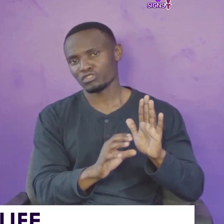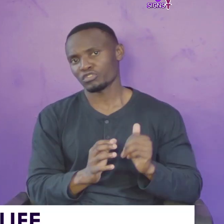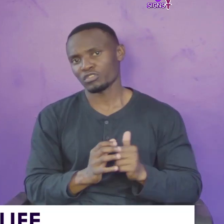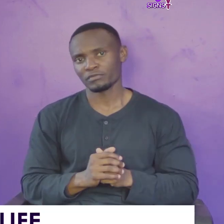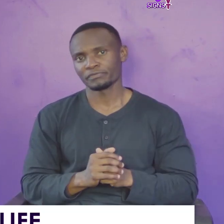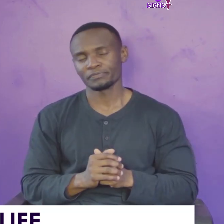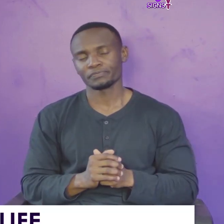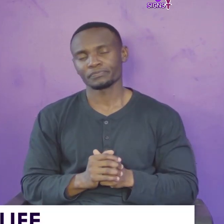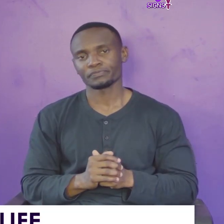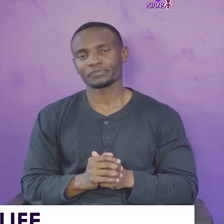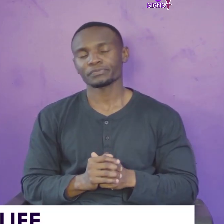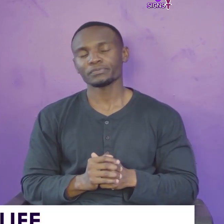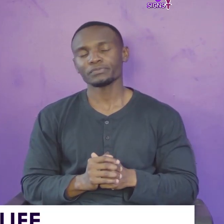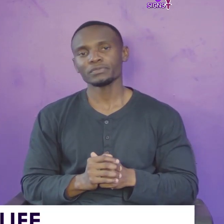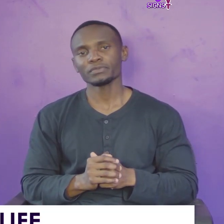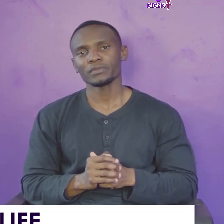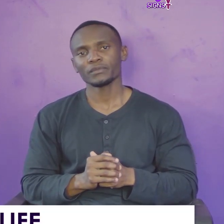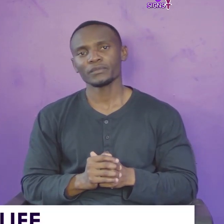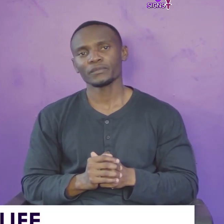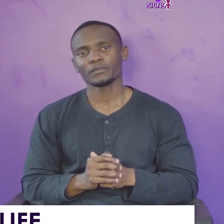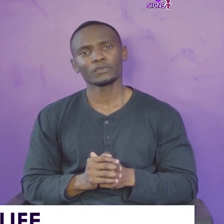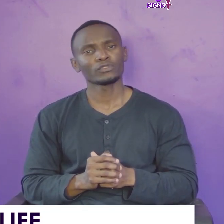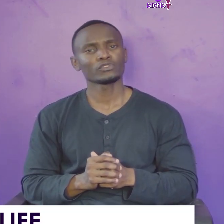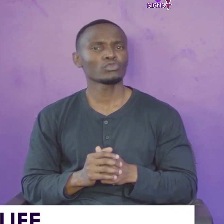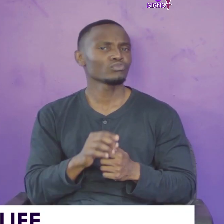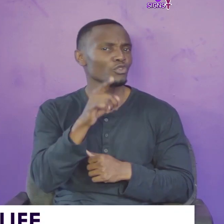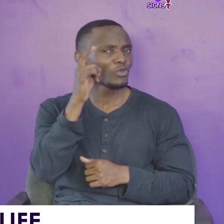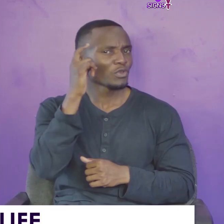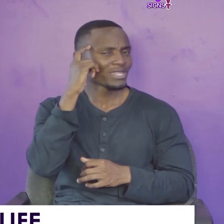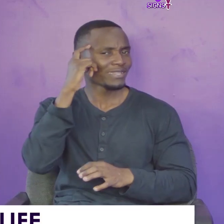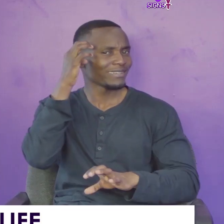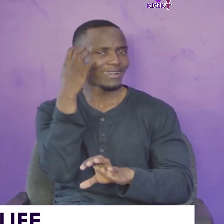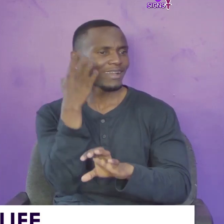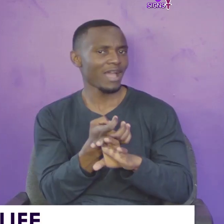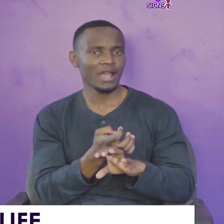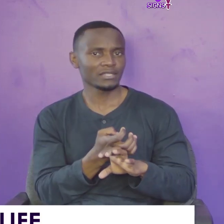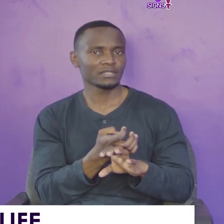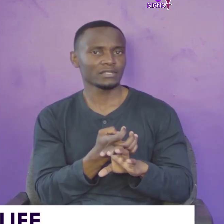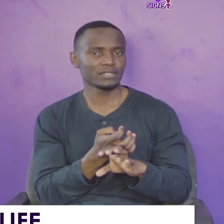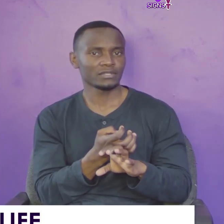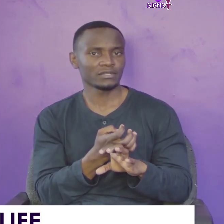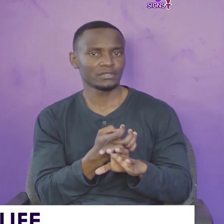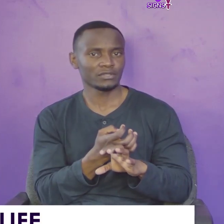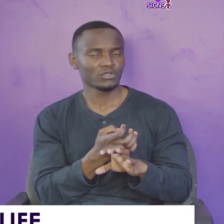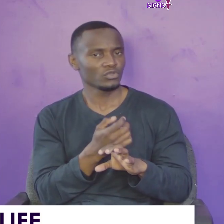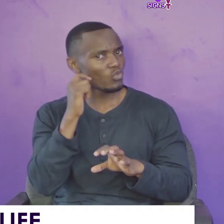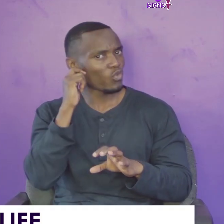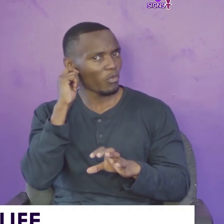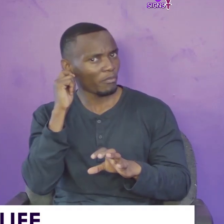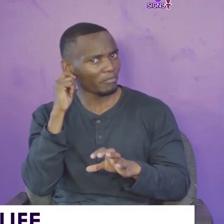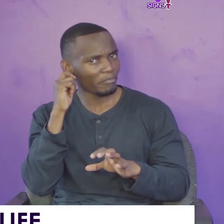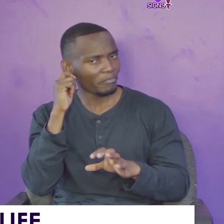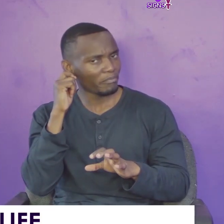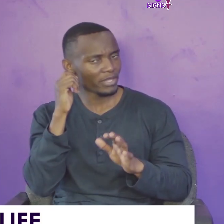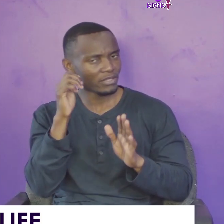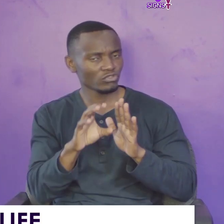Does it take rocket science? Is it something that can be done, really, Lucy? It is.